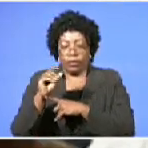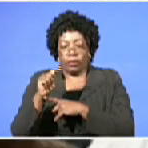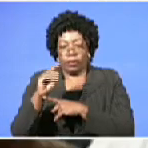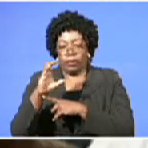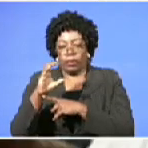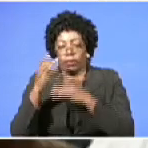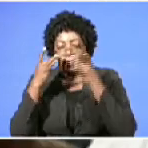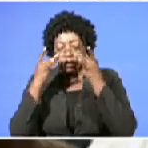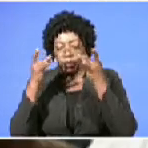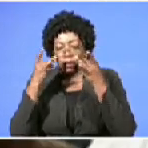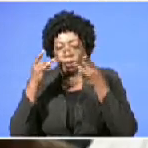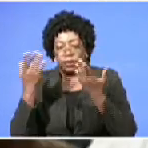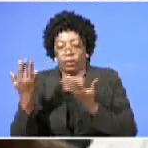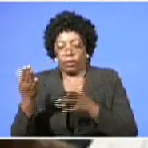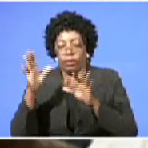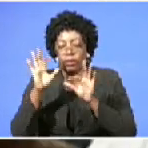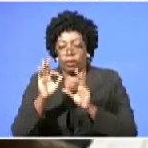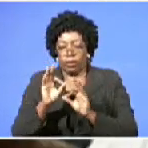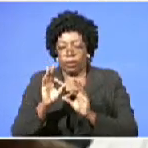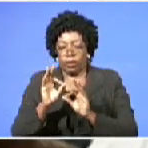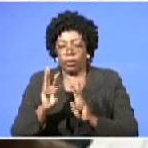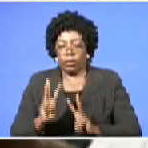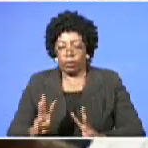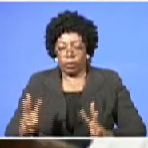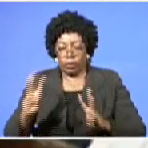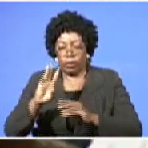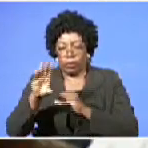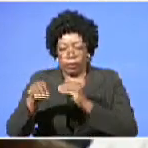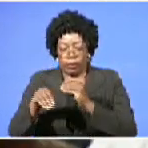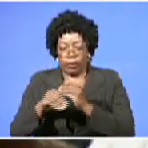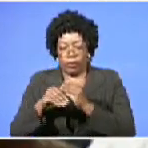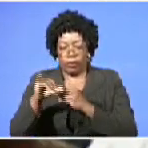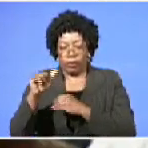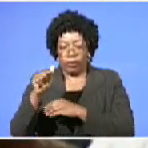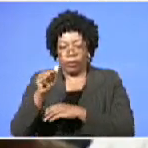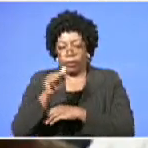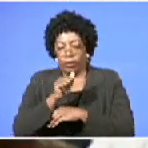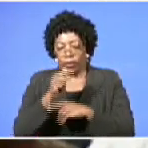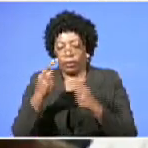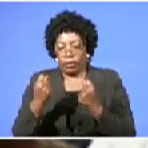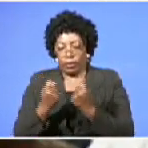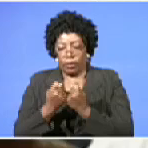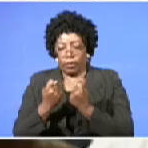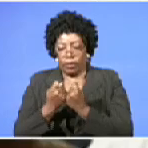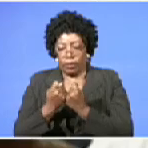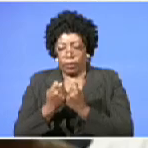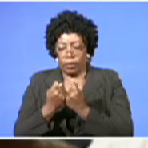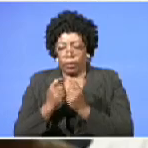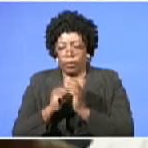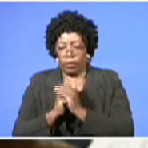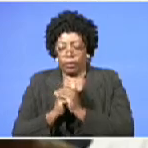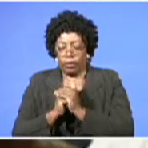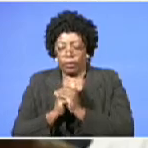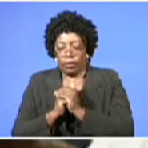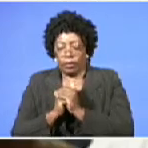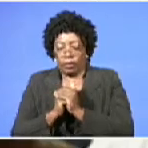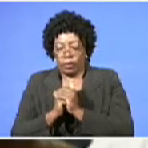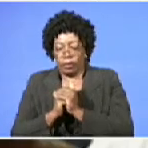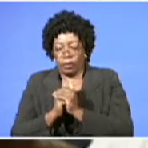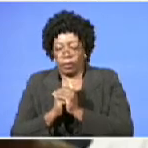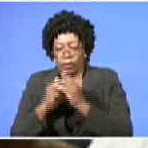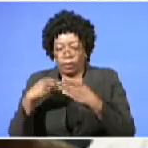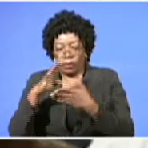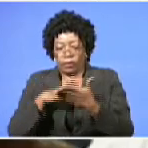until Wednesday to find out if they get an at-large bid to the NAIA National Tournament. The McKendree Bearcats closing out their regular season schedule